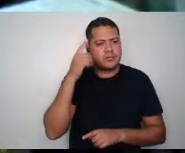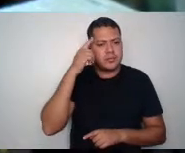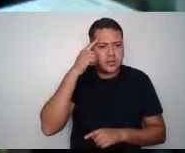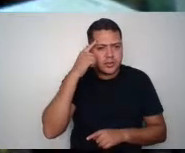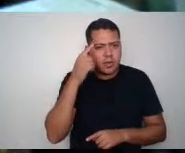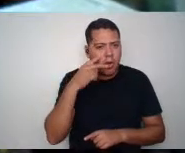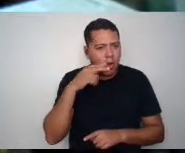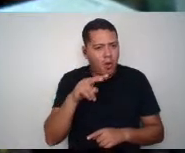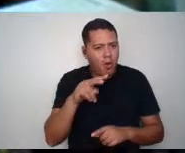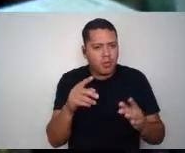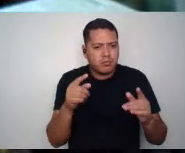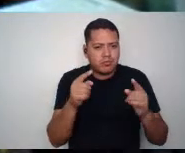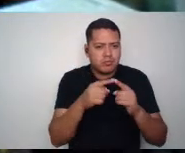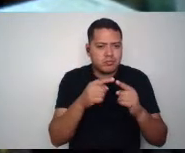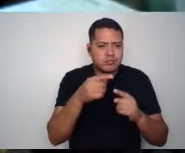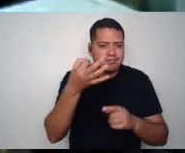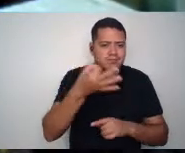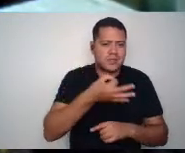thinking here,